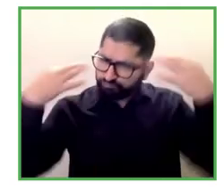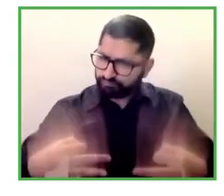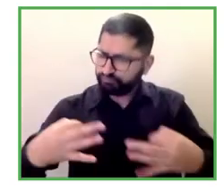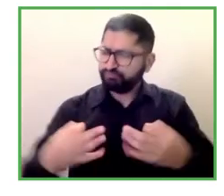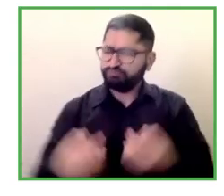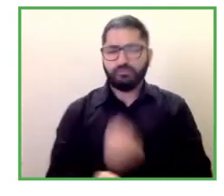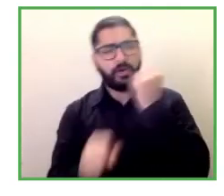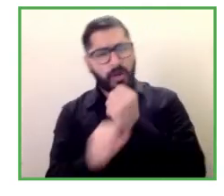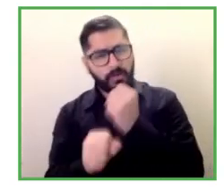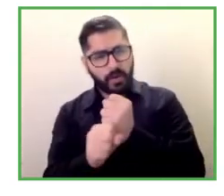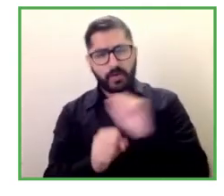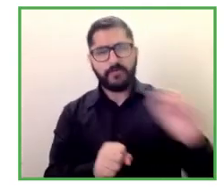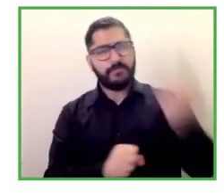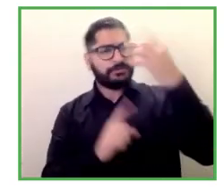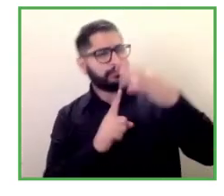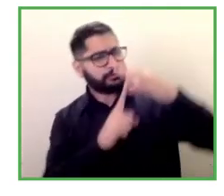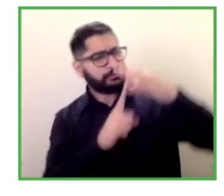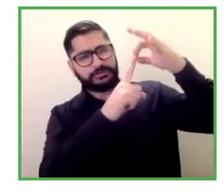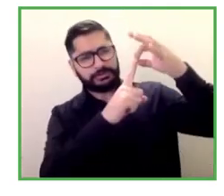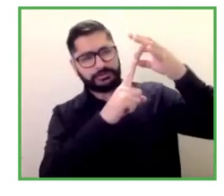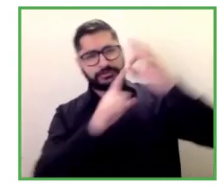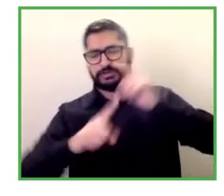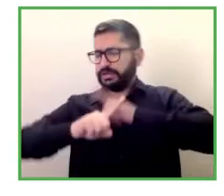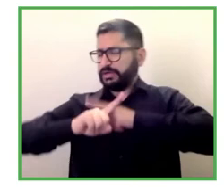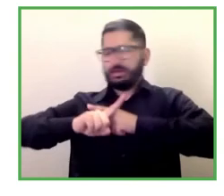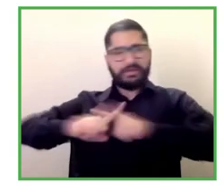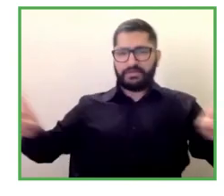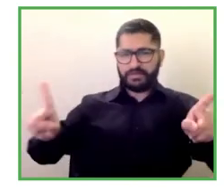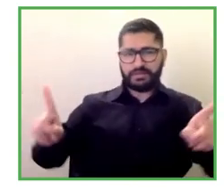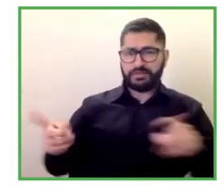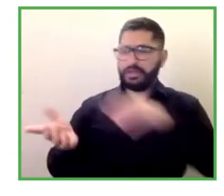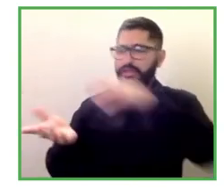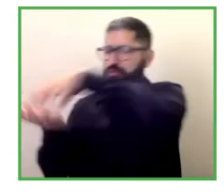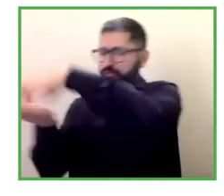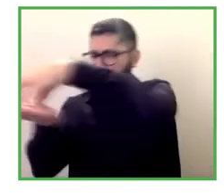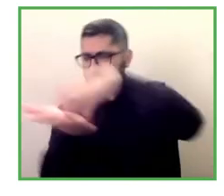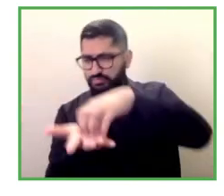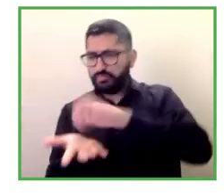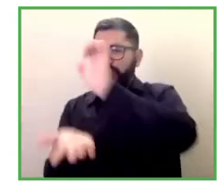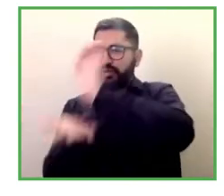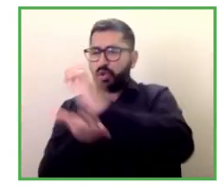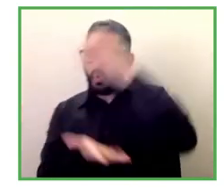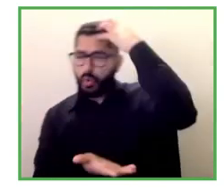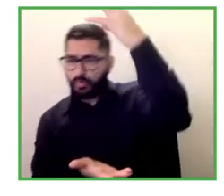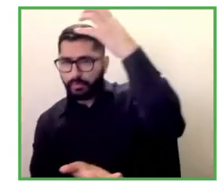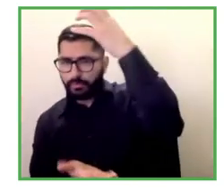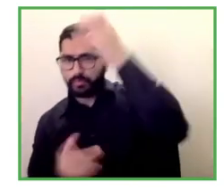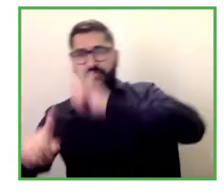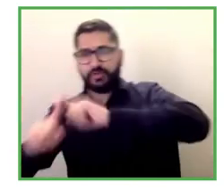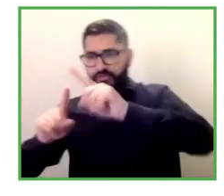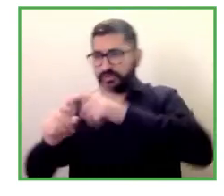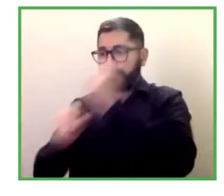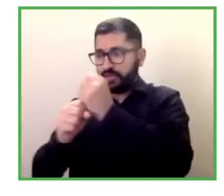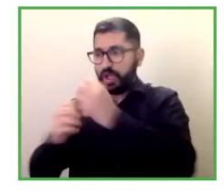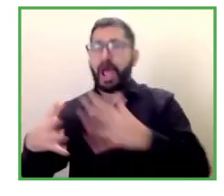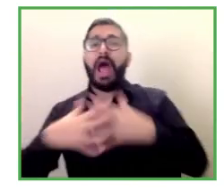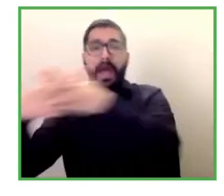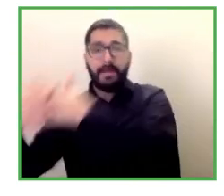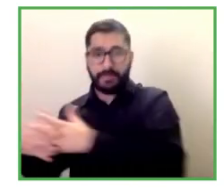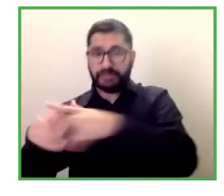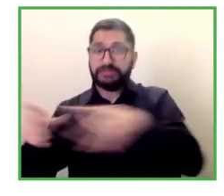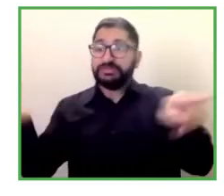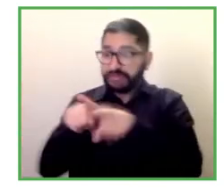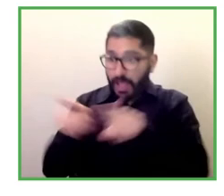across the United States, and including the concept of state as a model employer. And this is very